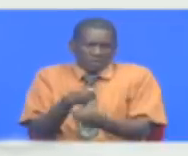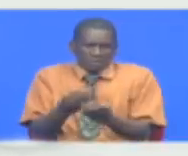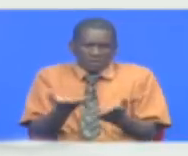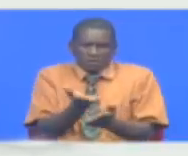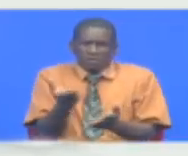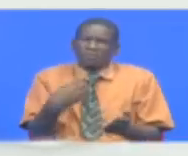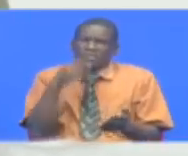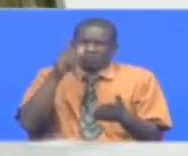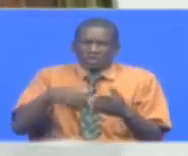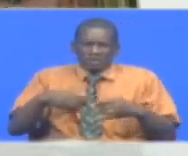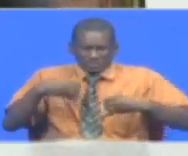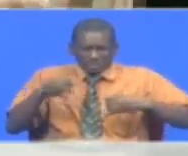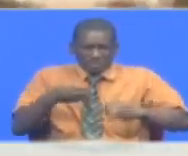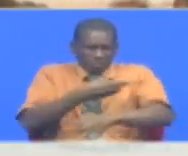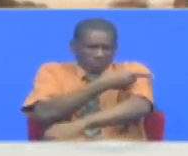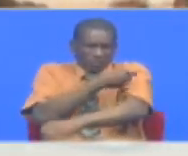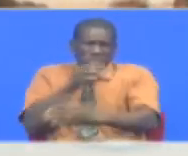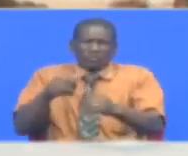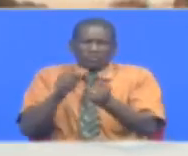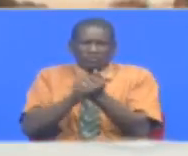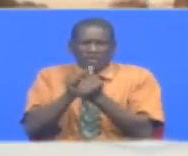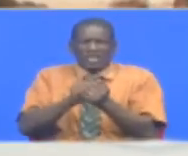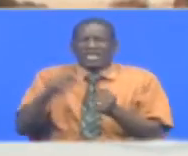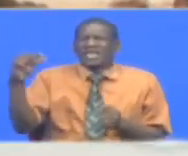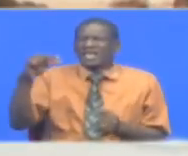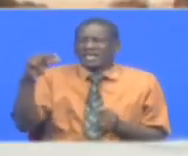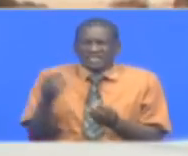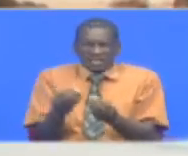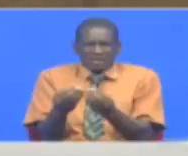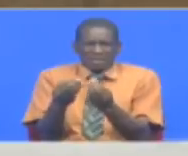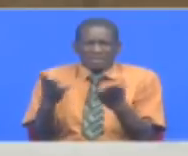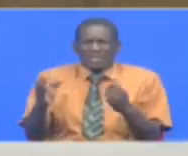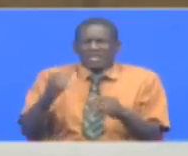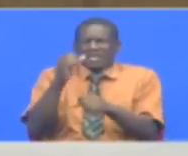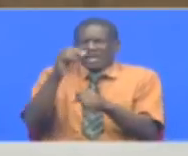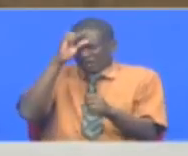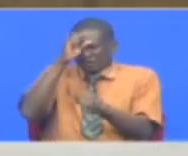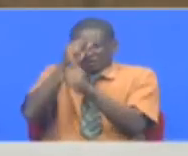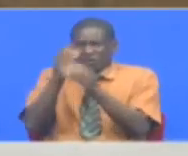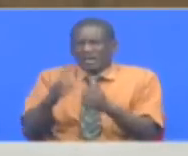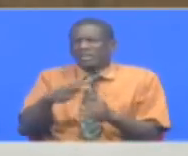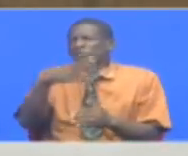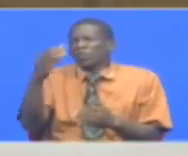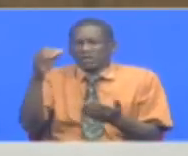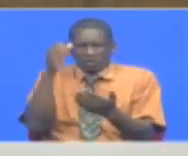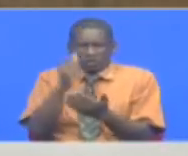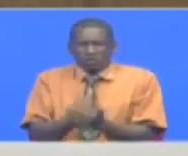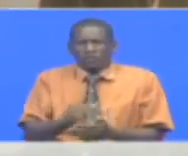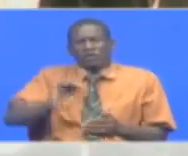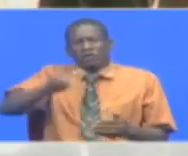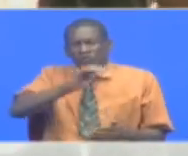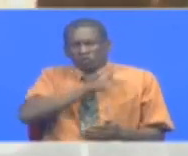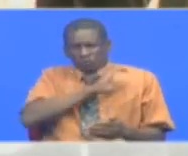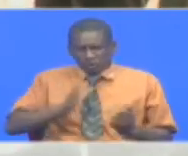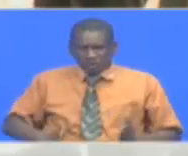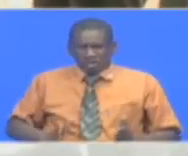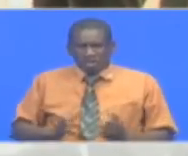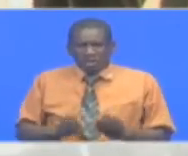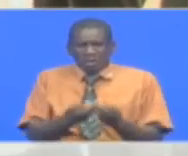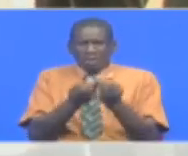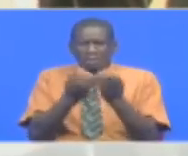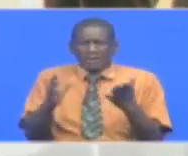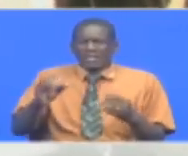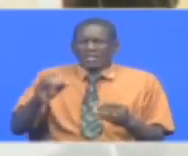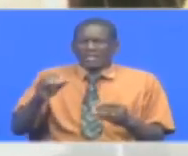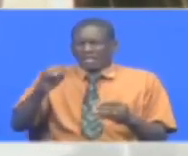since Friday. In Garissa, hundreds of civil servants turned up at the office of the county commissioner. Several civil